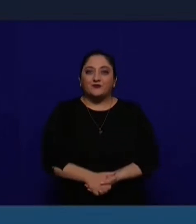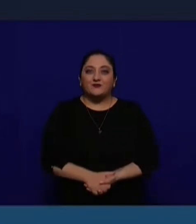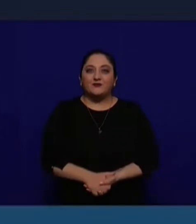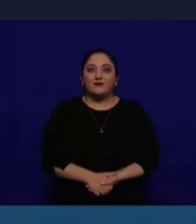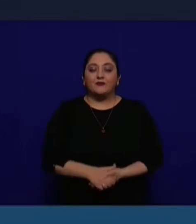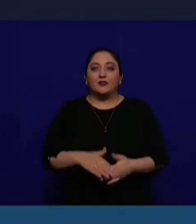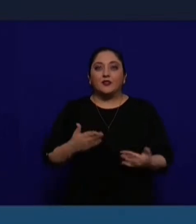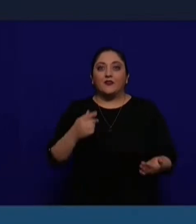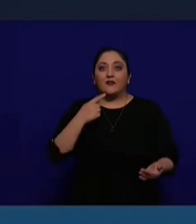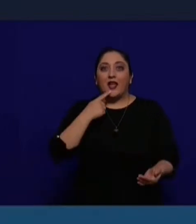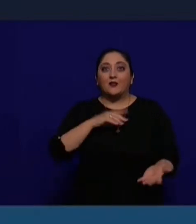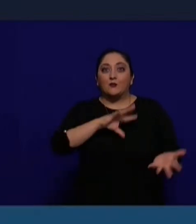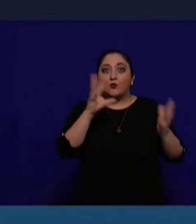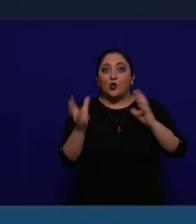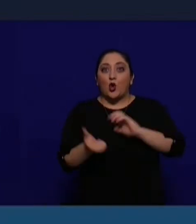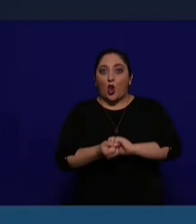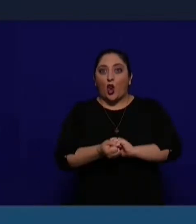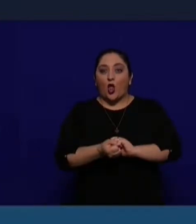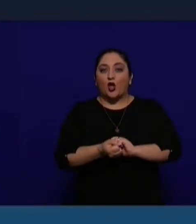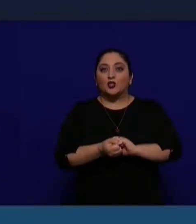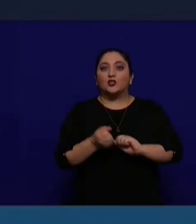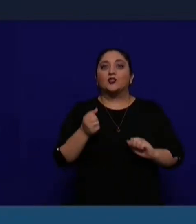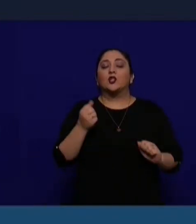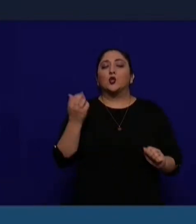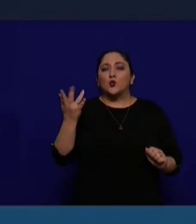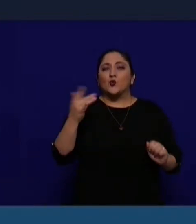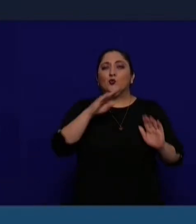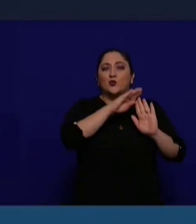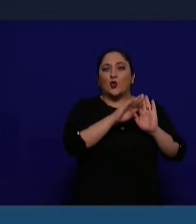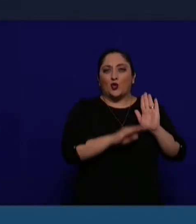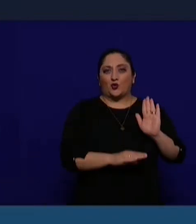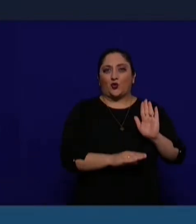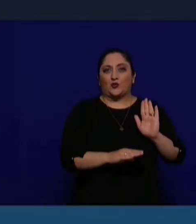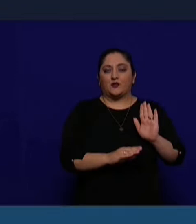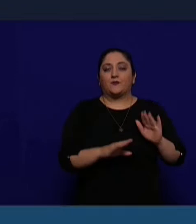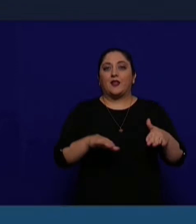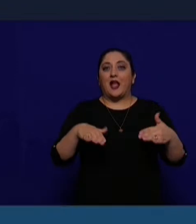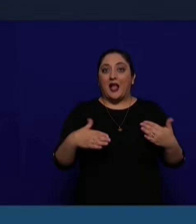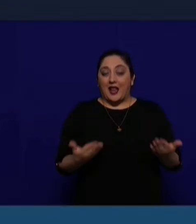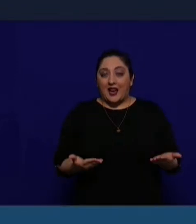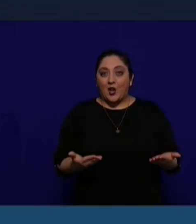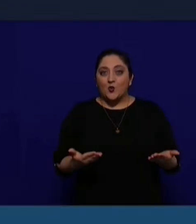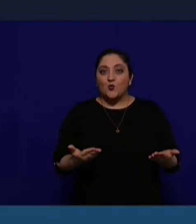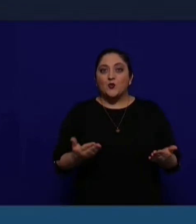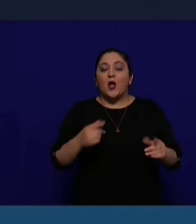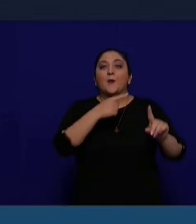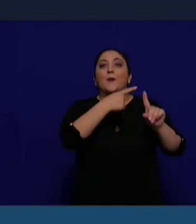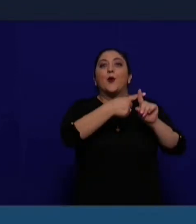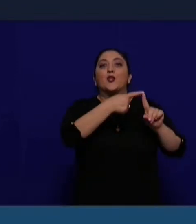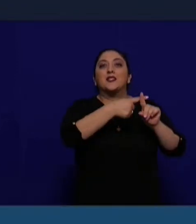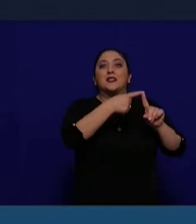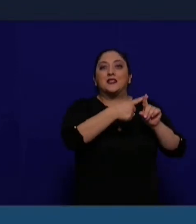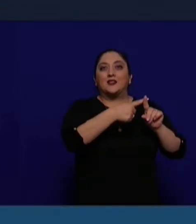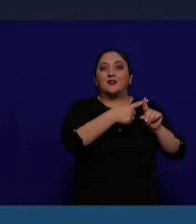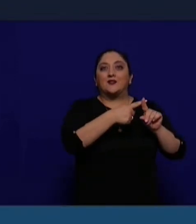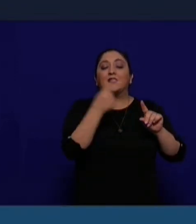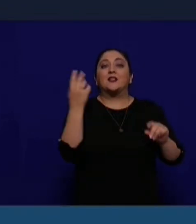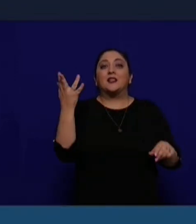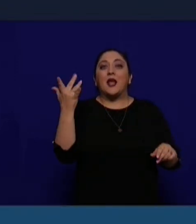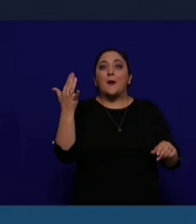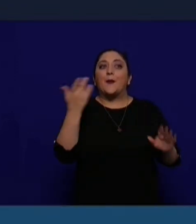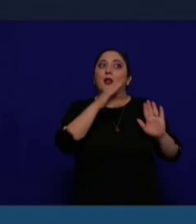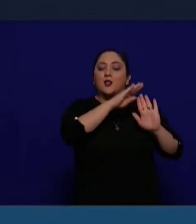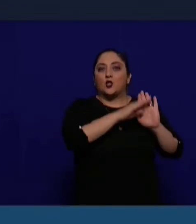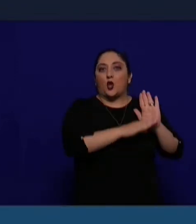Għal-medna total ta' każijiet attivi dejjem qiegħed jonqos, allura peress li inti jkollok il-każijiet pożittivi li joħorġu hemmhekk ikun qed